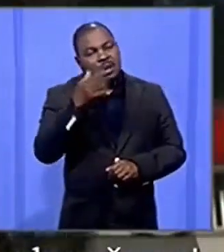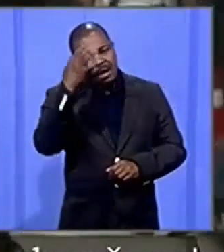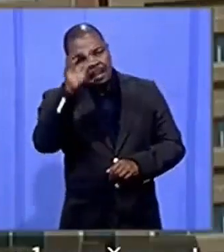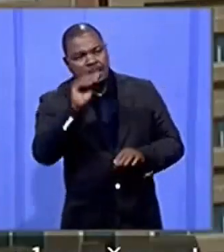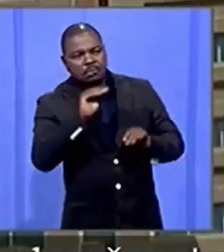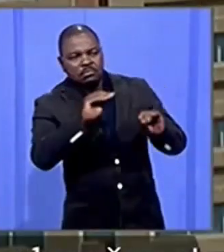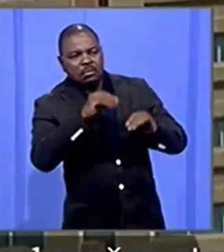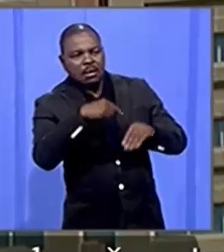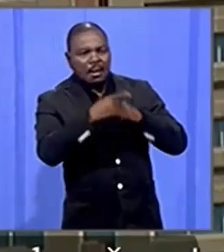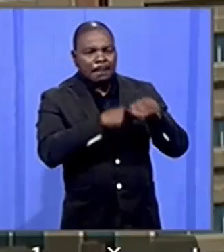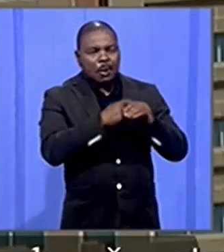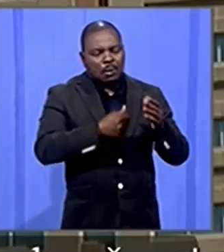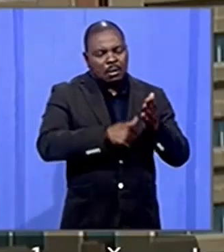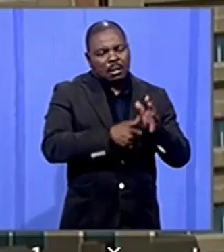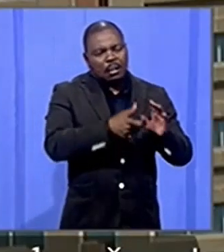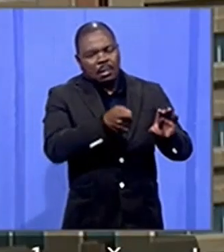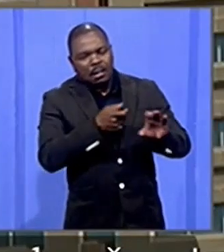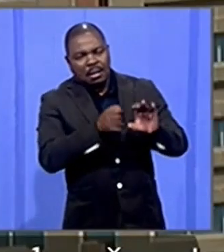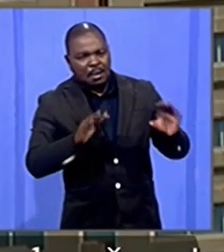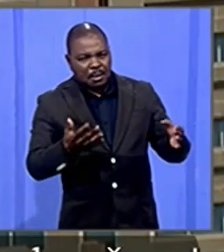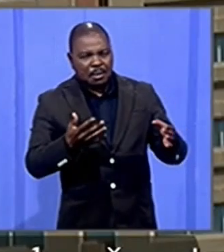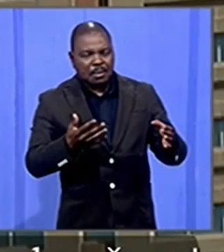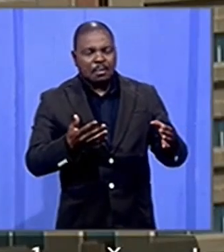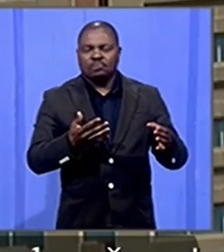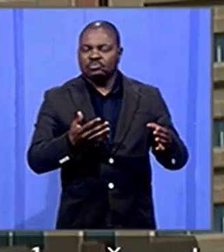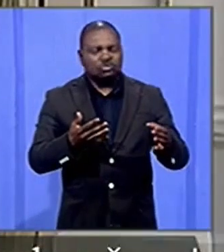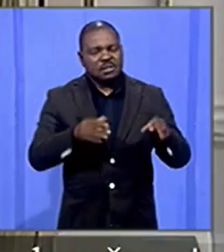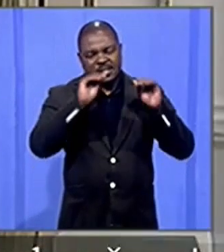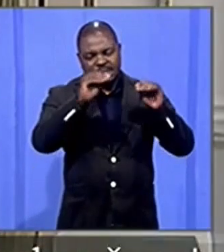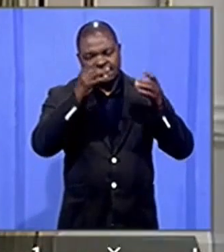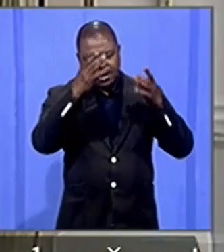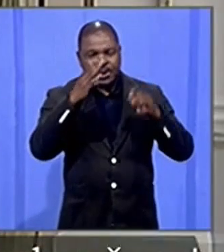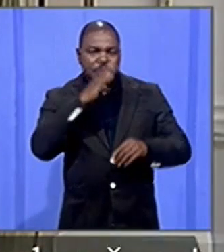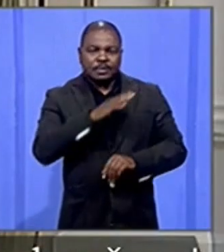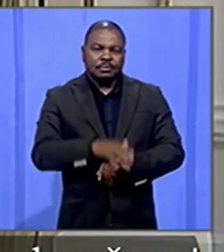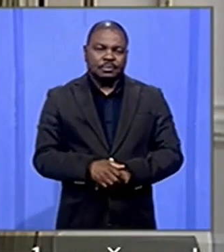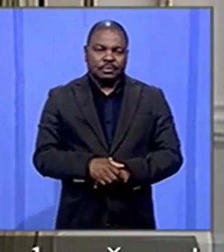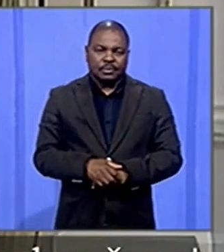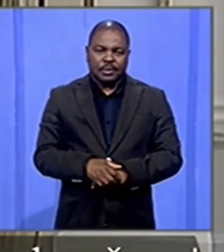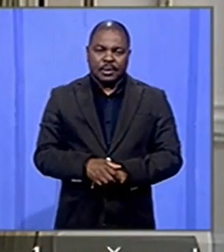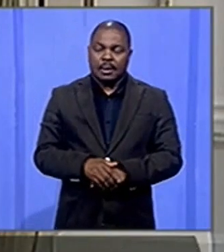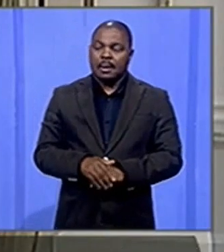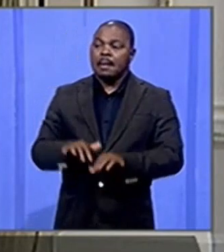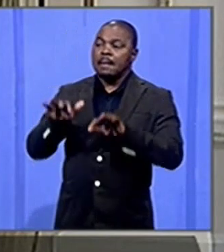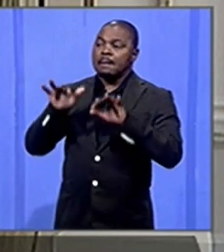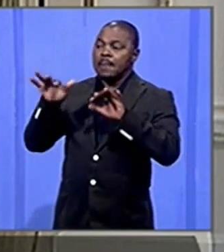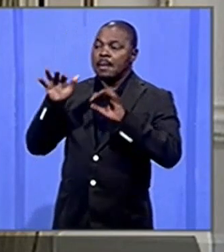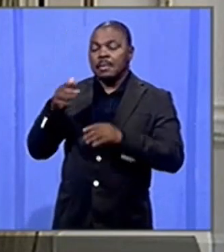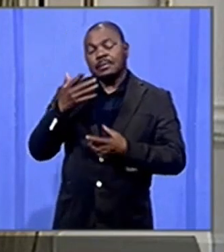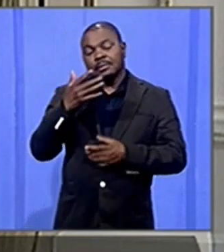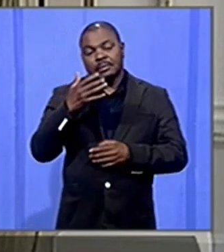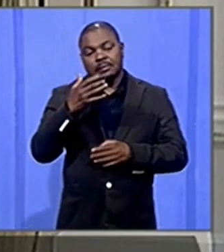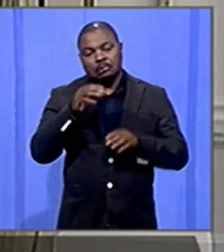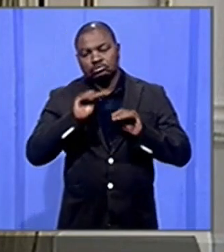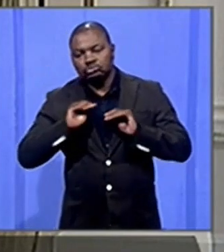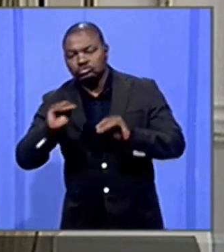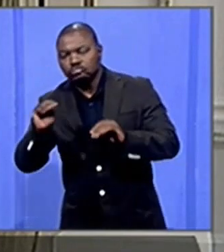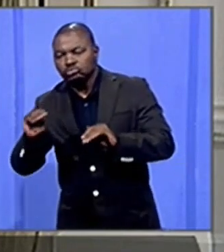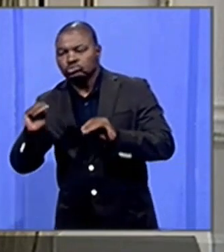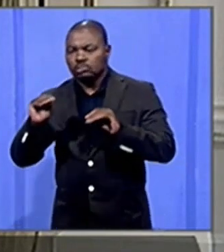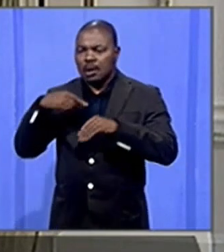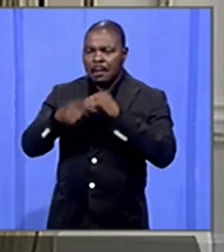ntšha mašeleng ao a penšene kudu tabeng ya lekgetho. There was not enough public education on the tax implications of